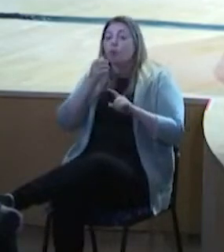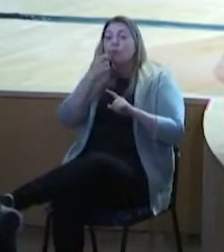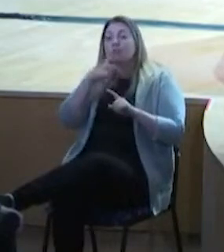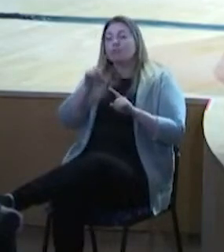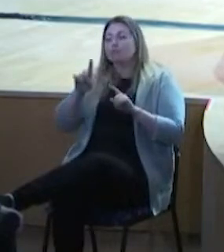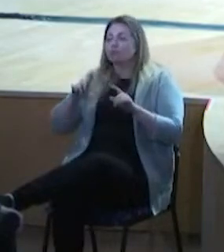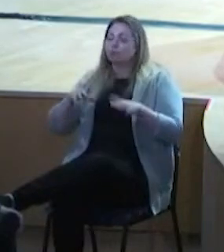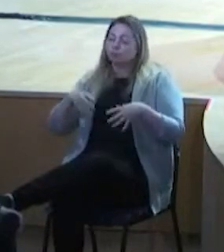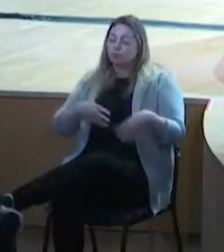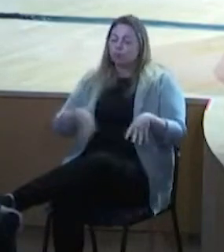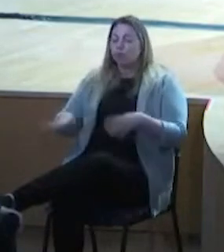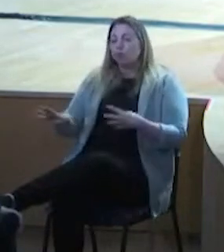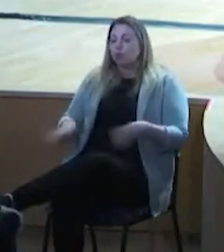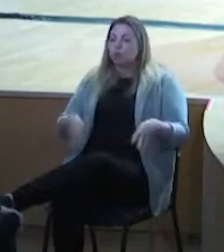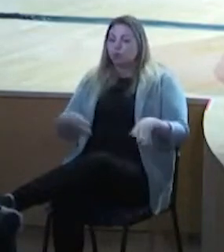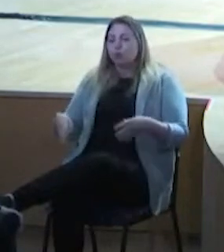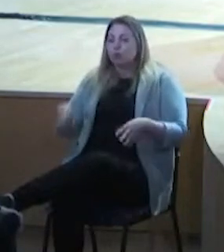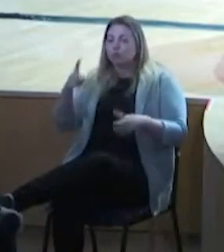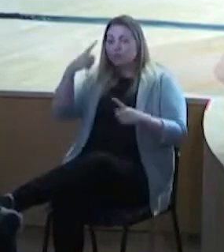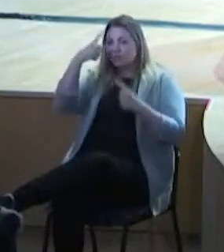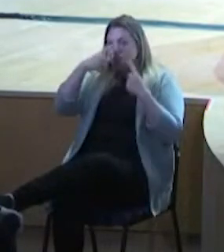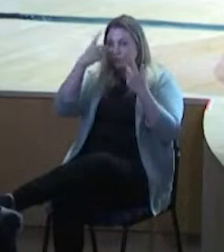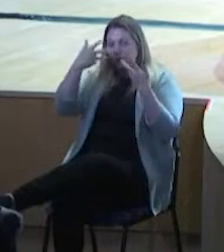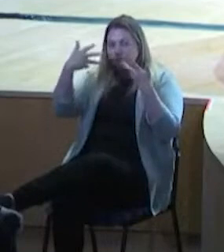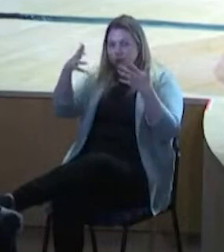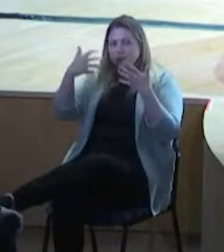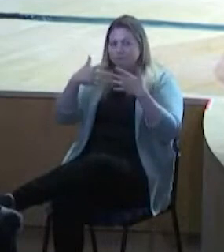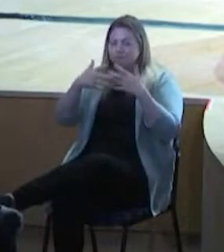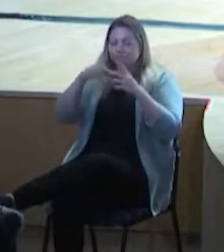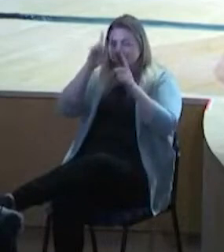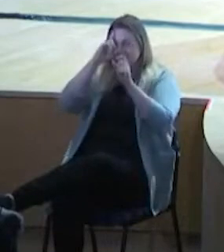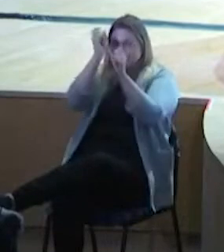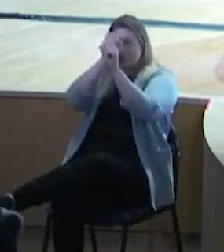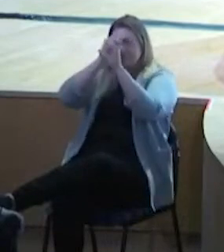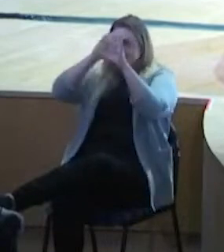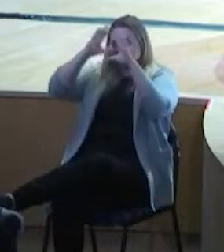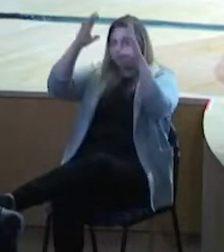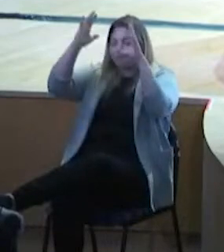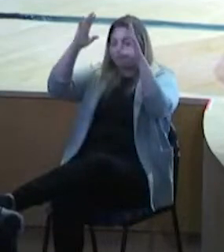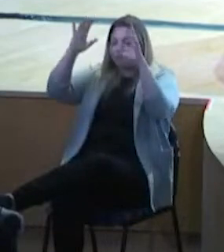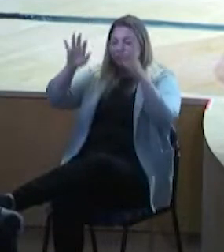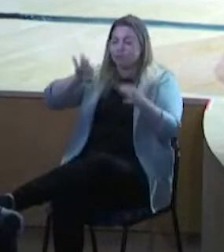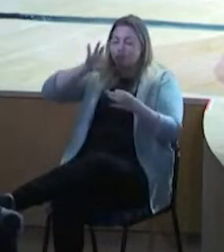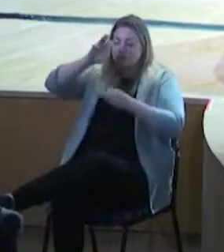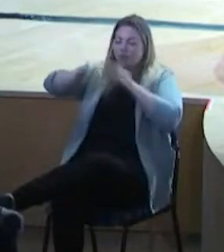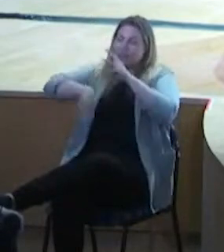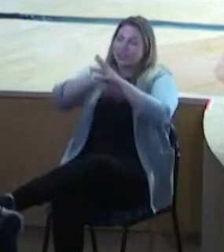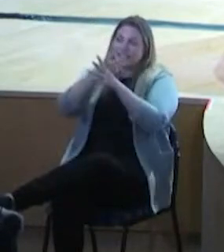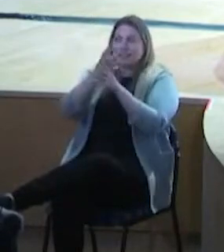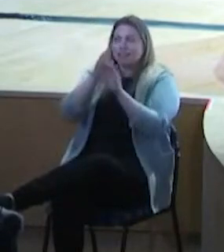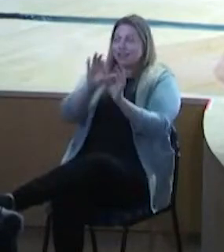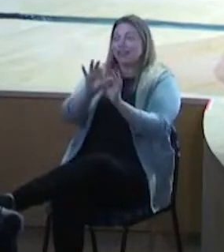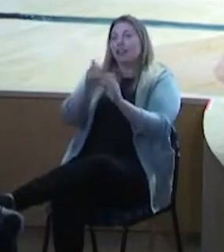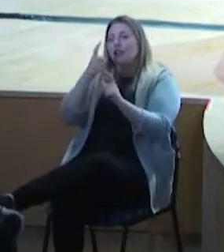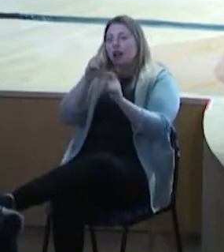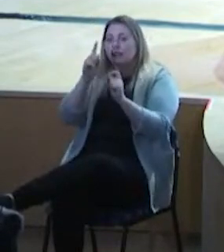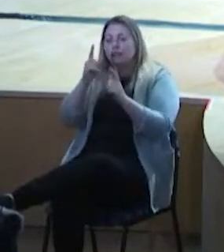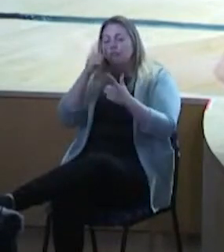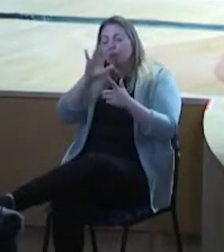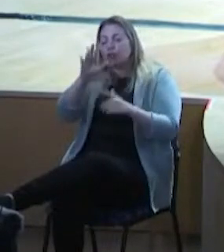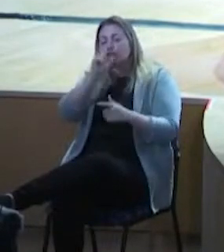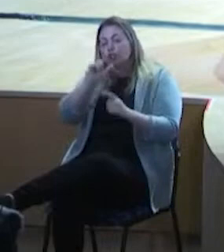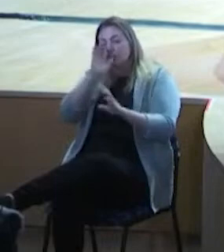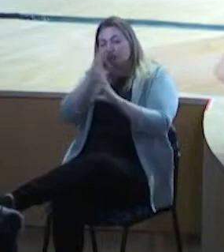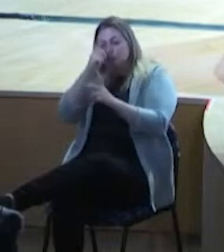when the fantasy of a you know, paradise pops up on your Google search for what to do in